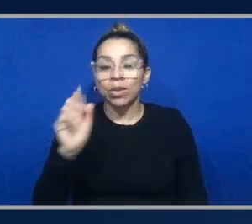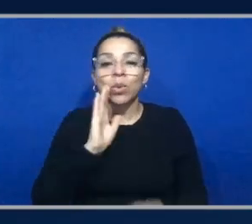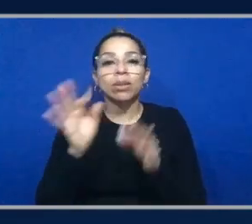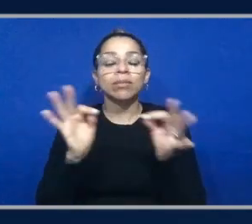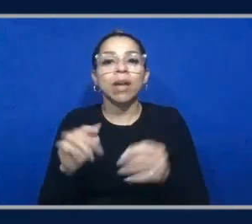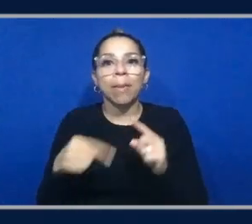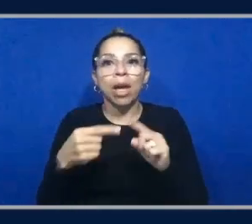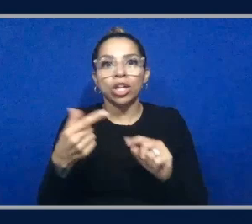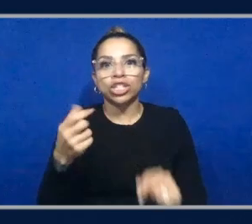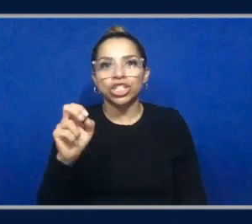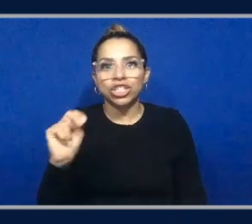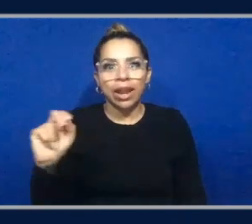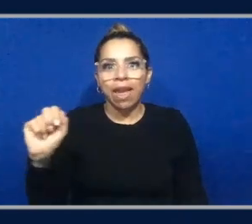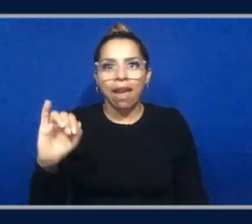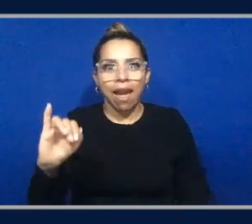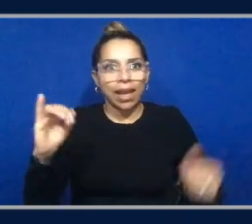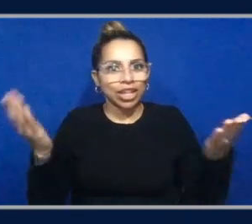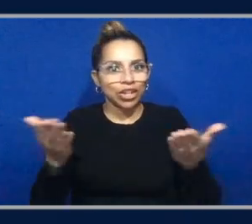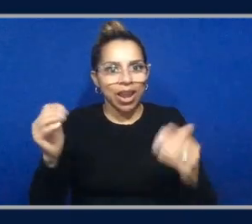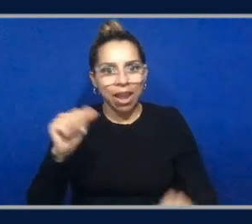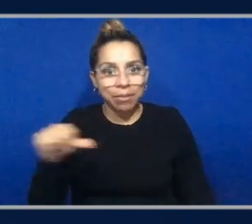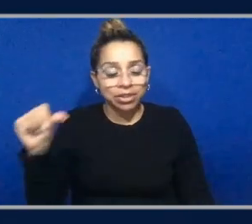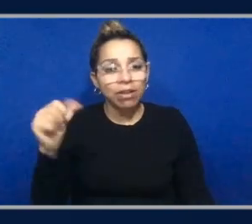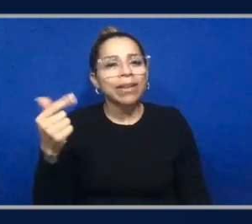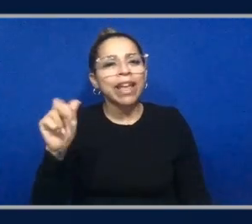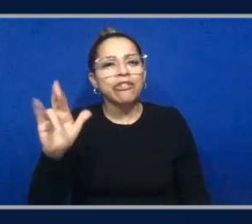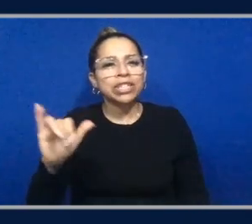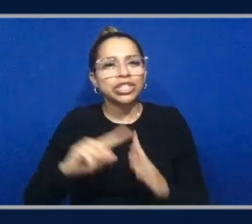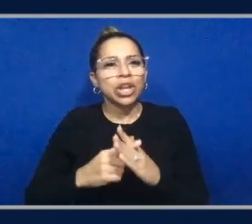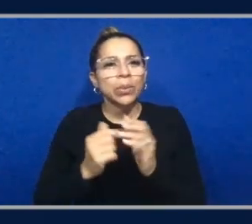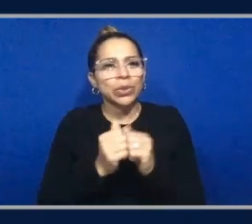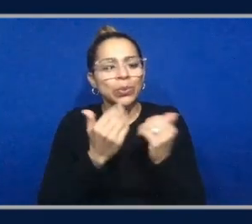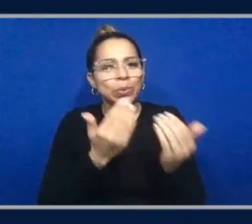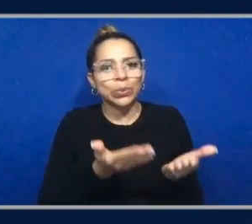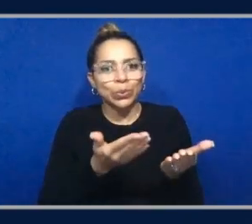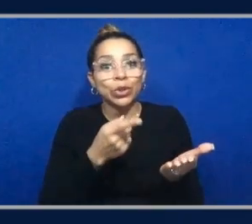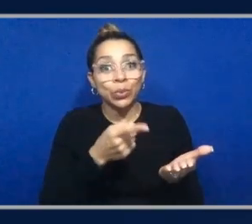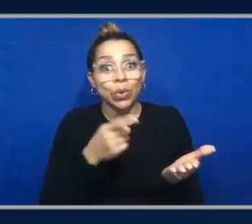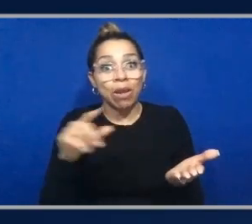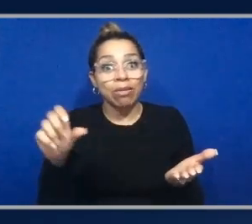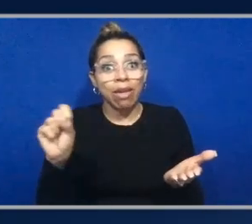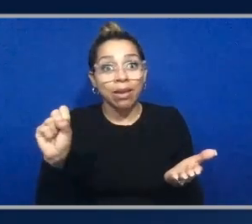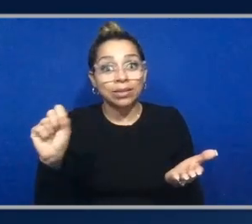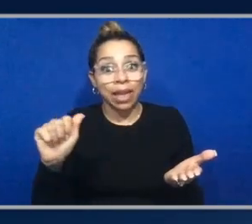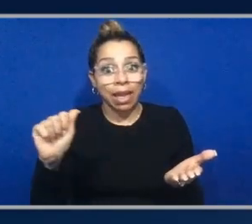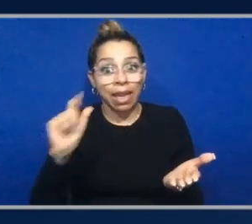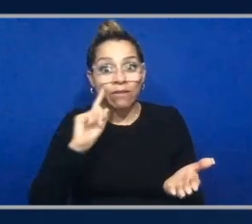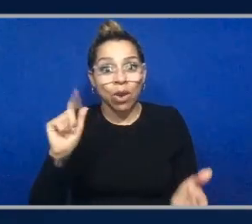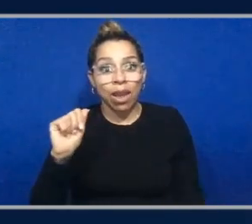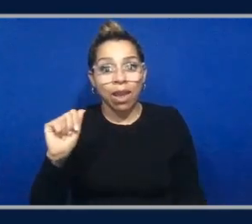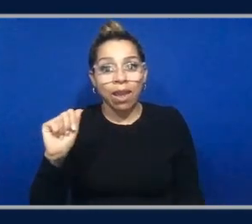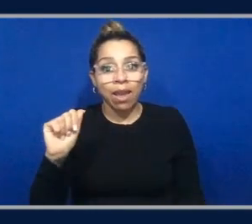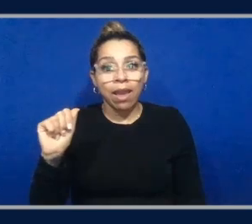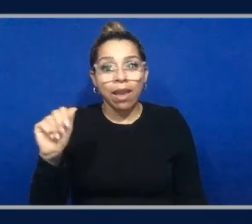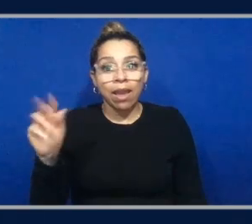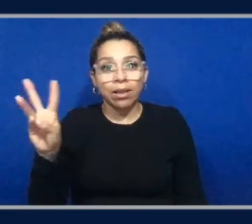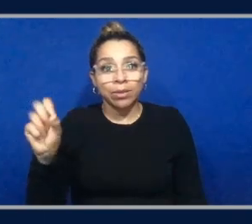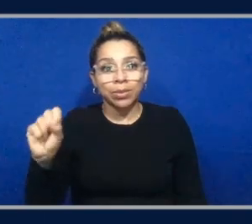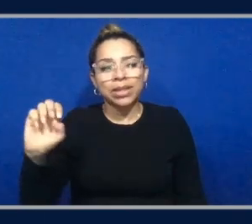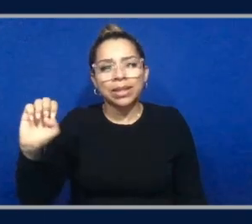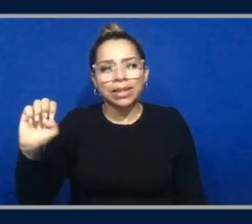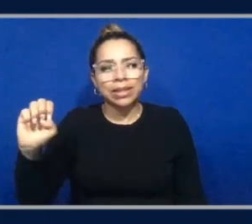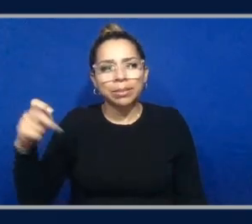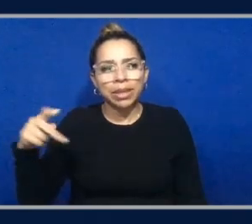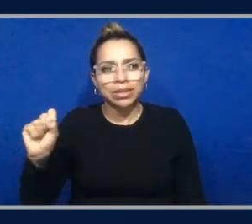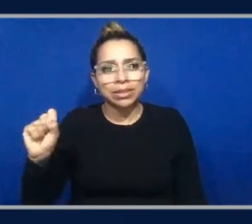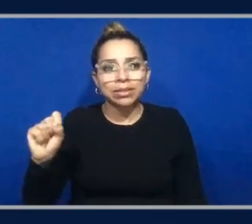at Amazon, Yes. right? Gary, let's start with you. You're the SA for Amazon at AWS, right? Absolutely. It's one of the most